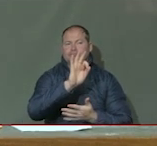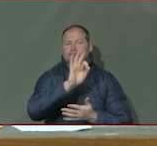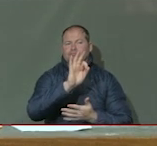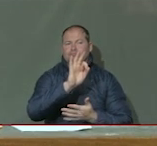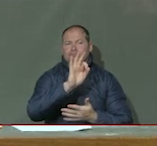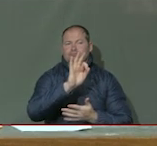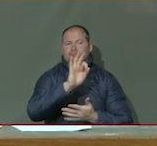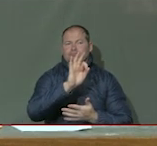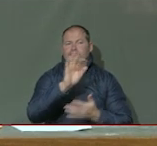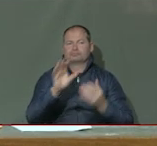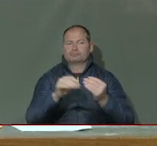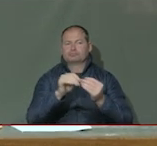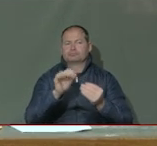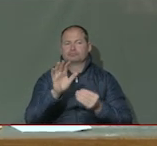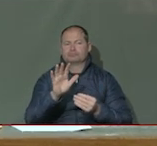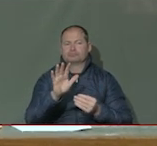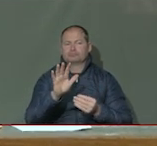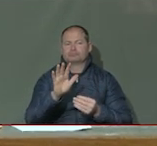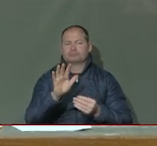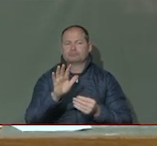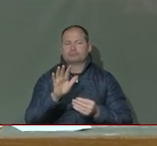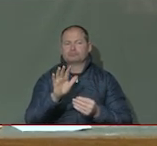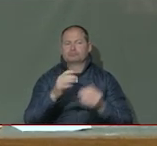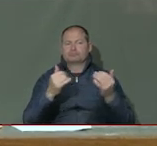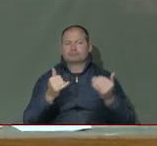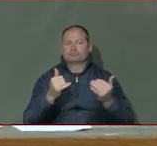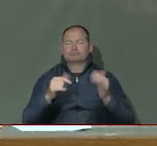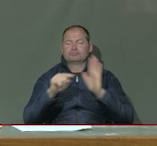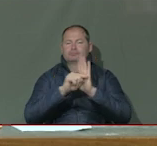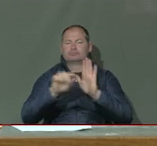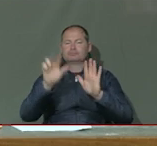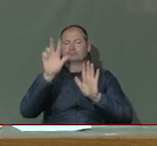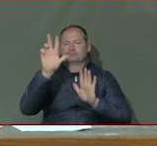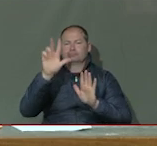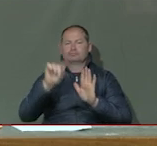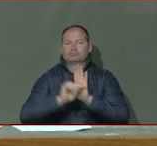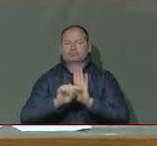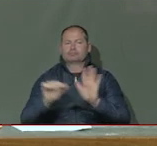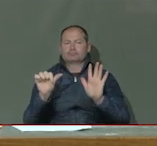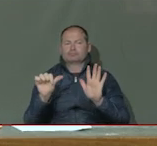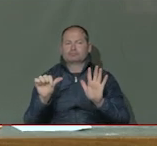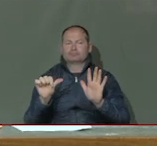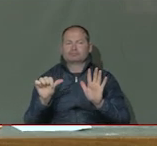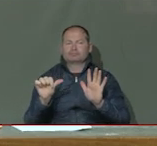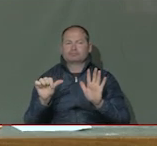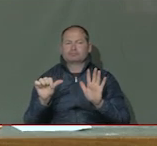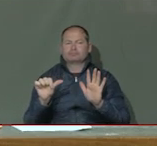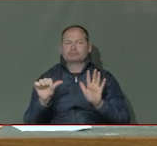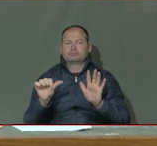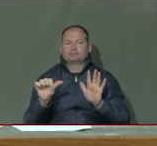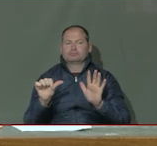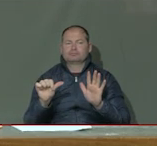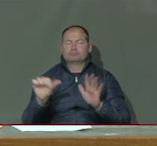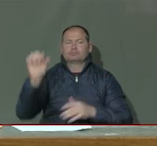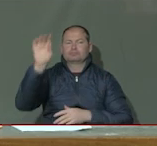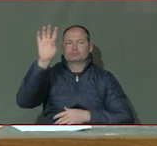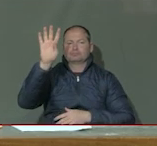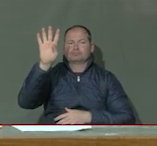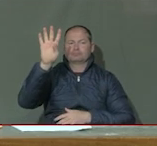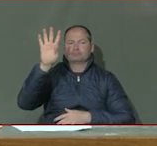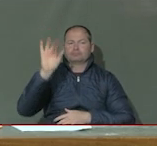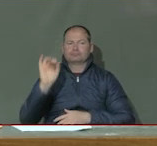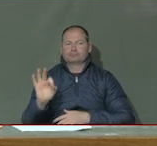13, and that is going to give you negative 8 over negative 6, which is equal to 4 over